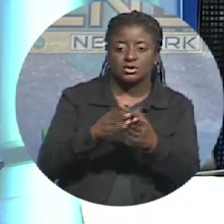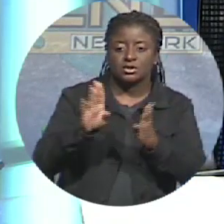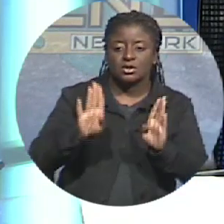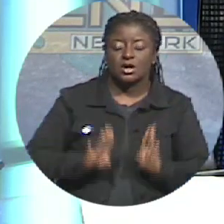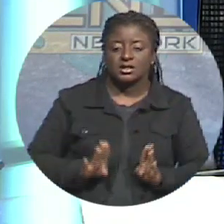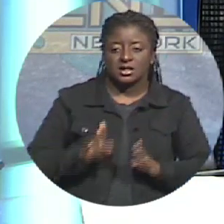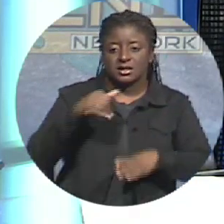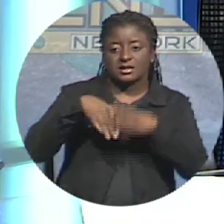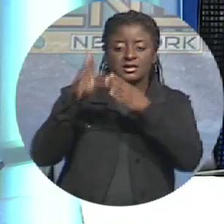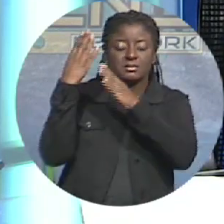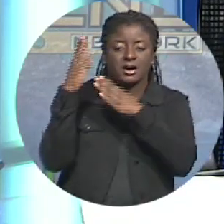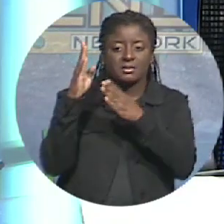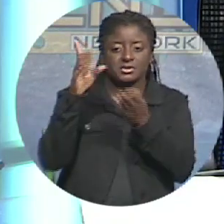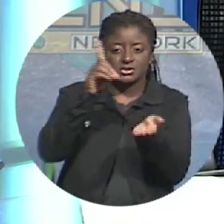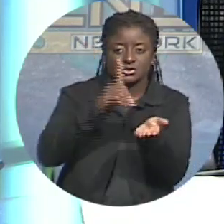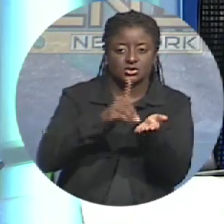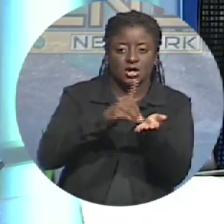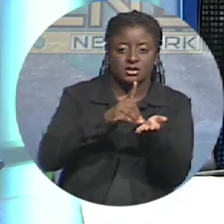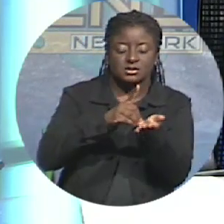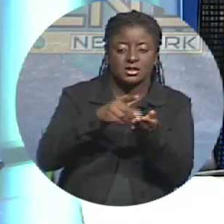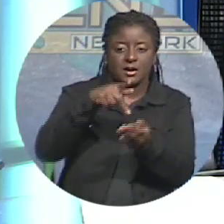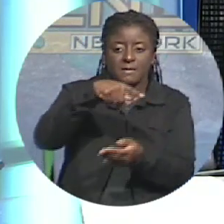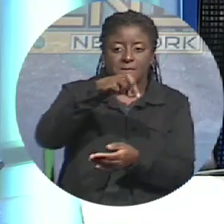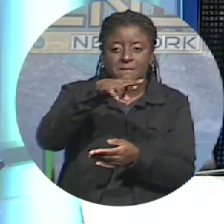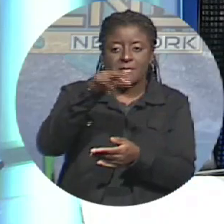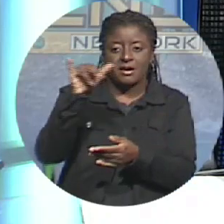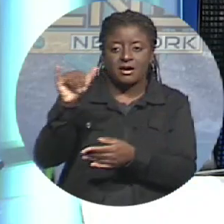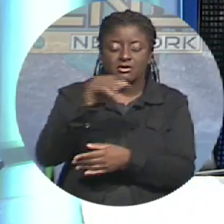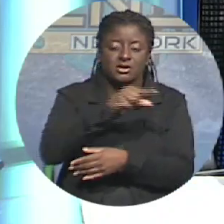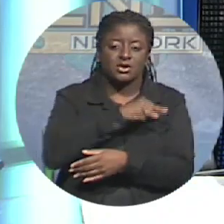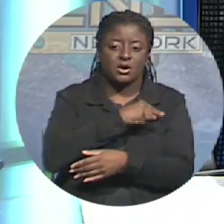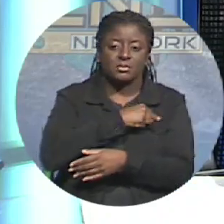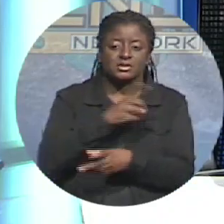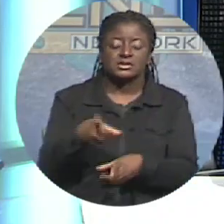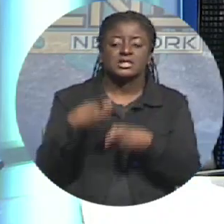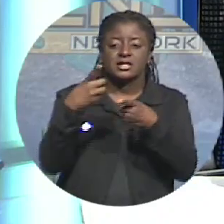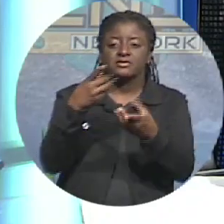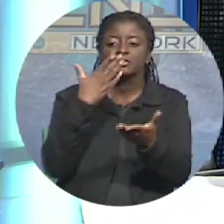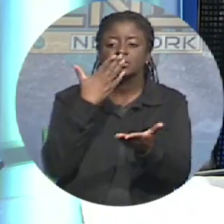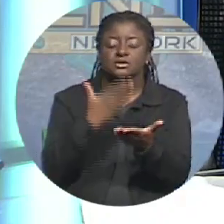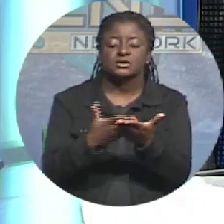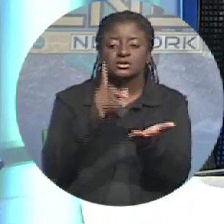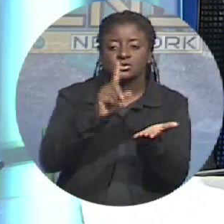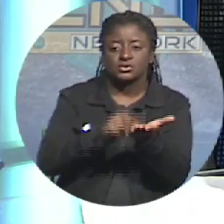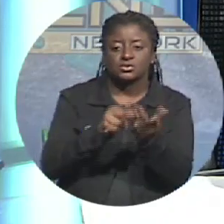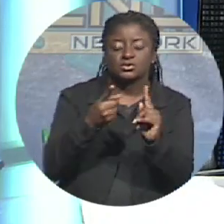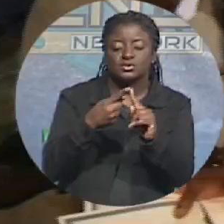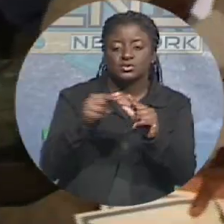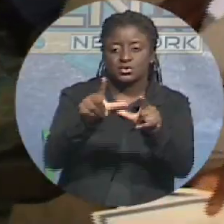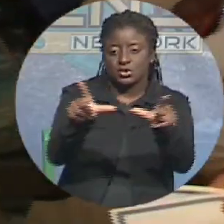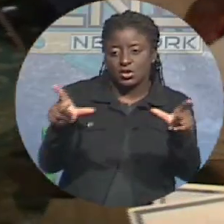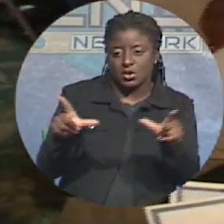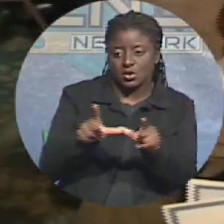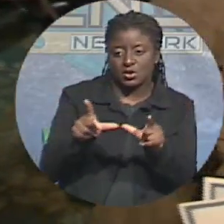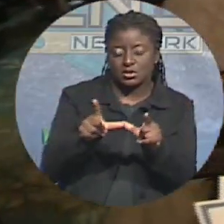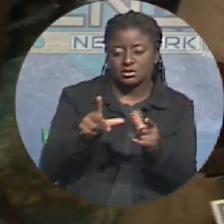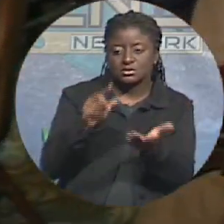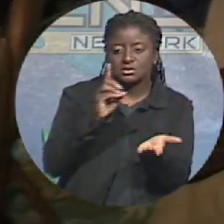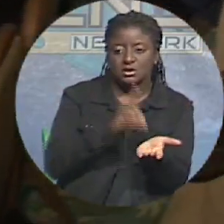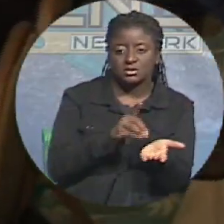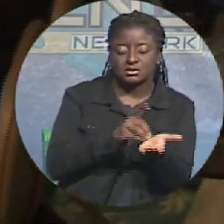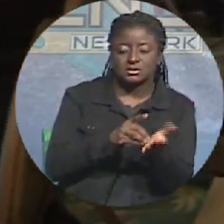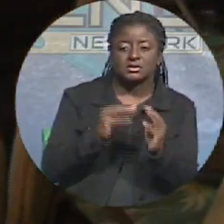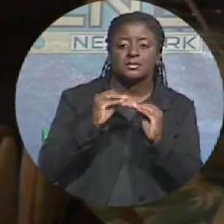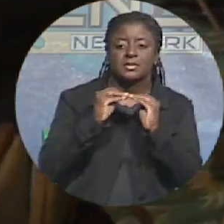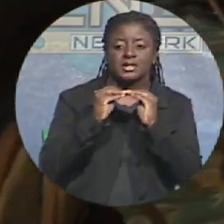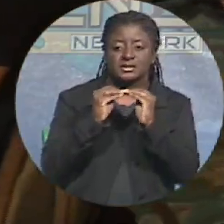Perry Gomez delivered some good news to local physicians. Altavi's Munnings reports. Maintaining the commitment to provide